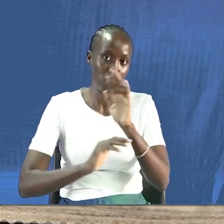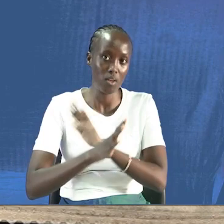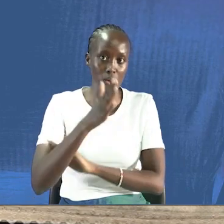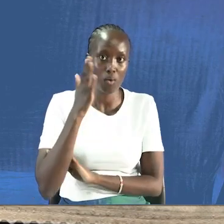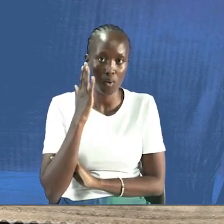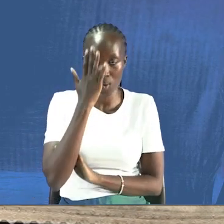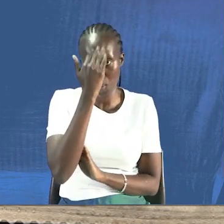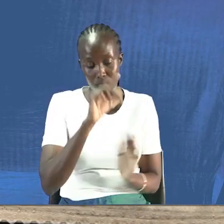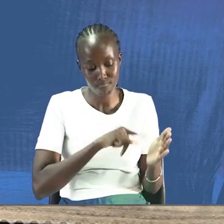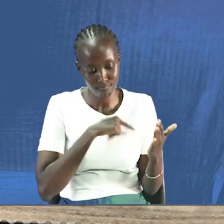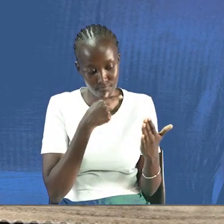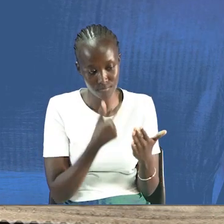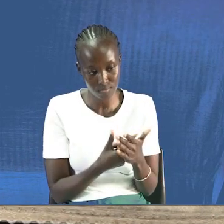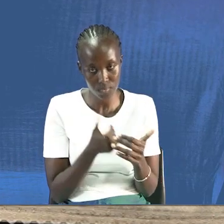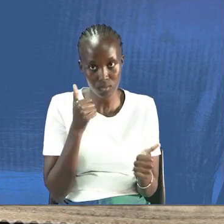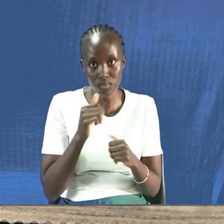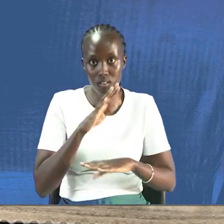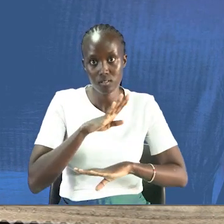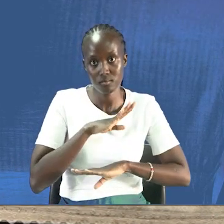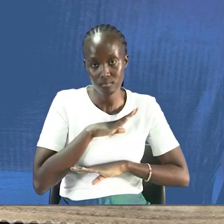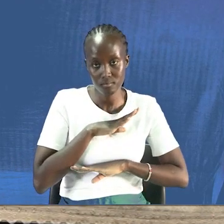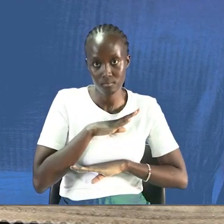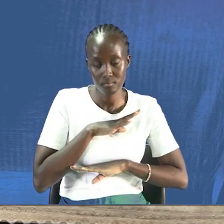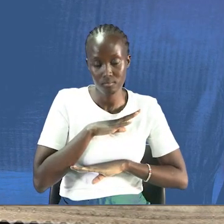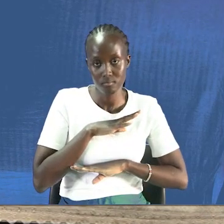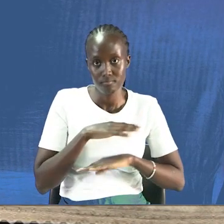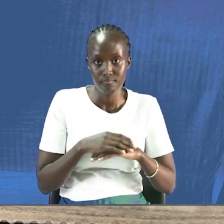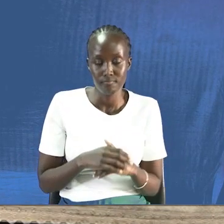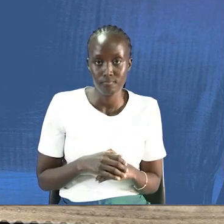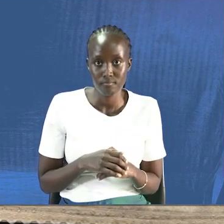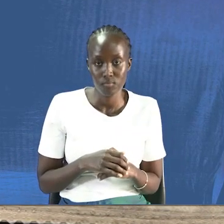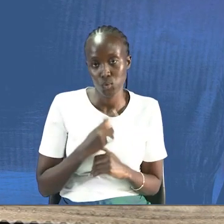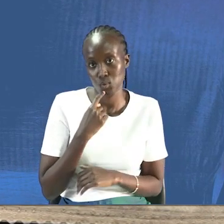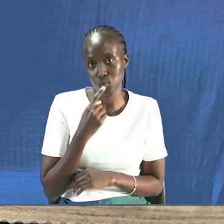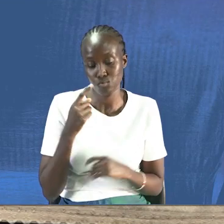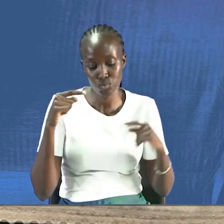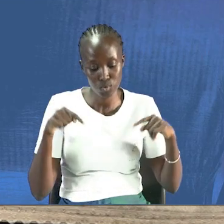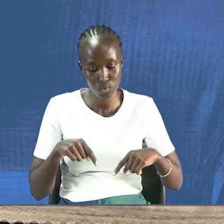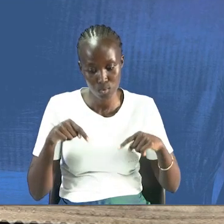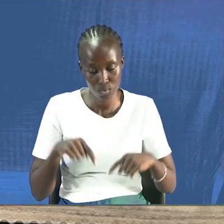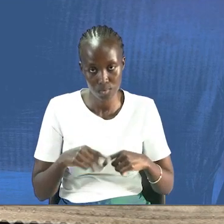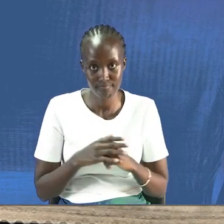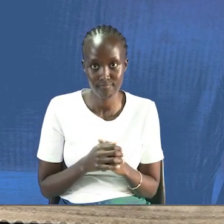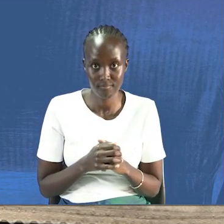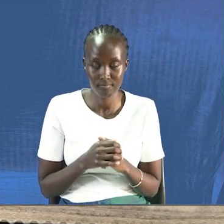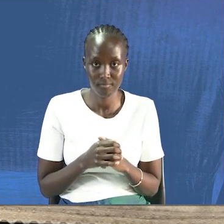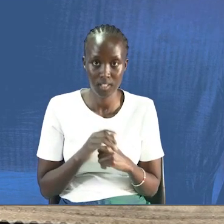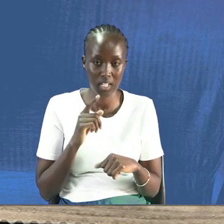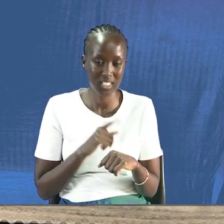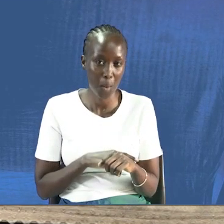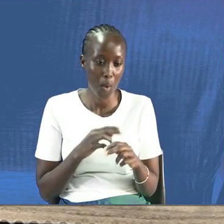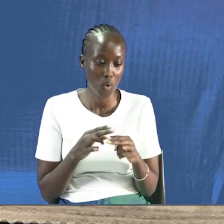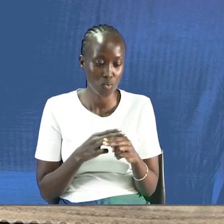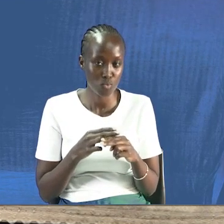his grace, which has been sufficient to us. And so today, in this remaining part